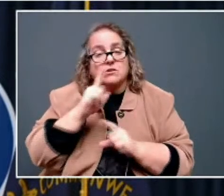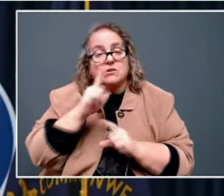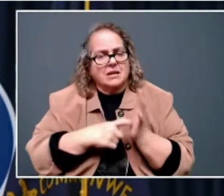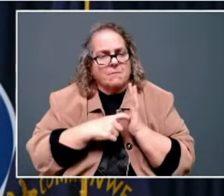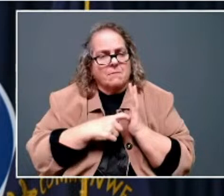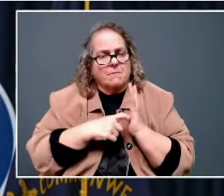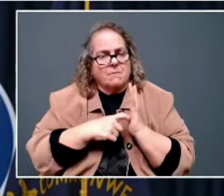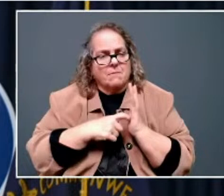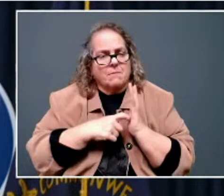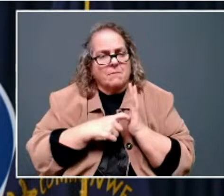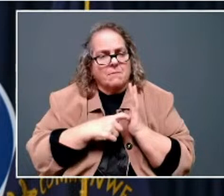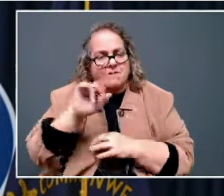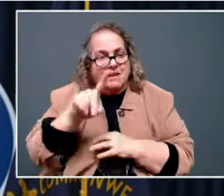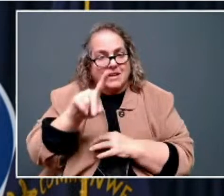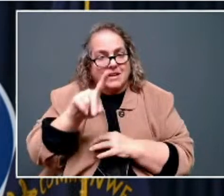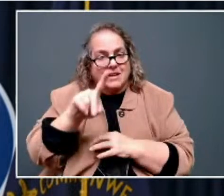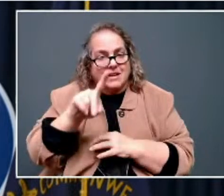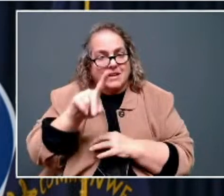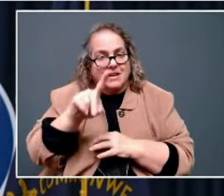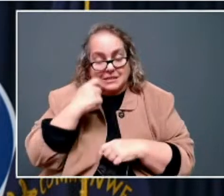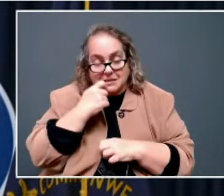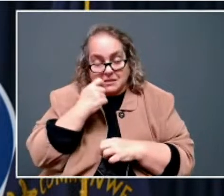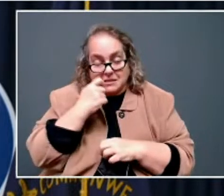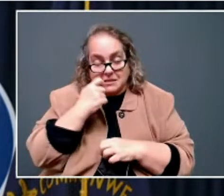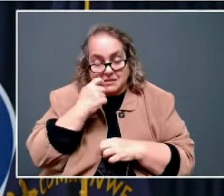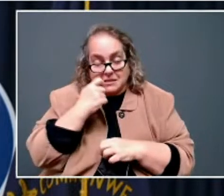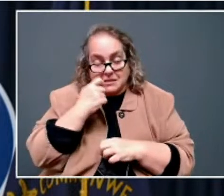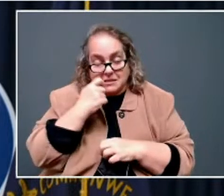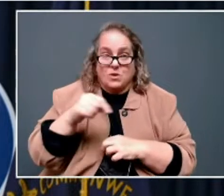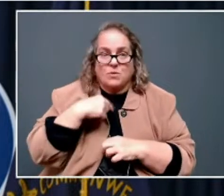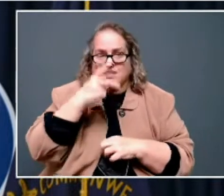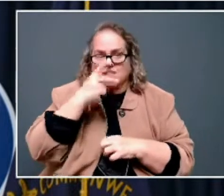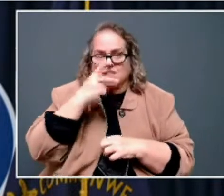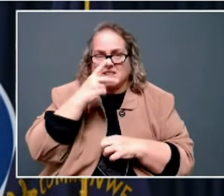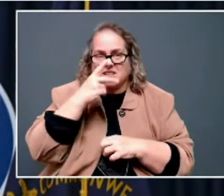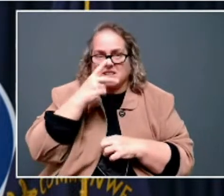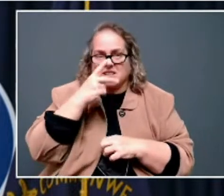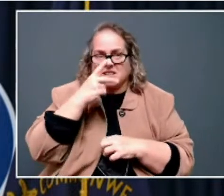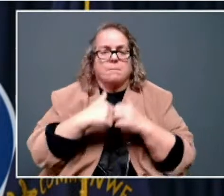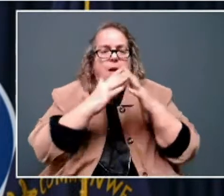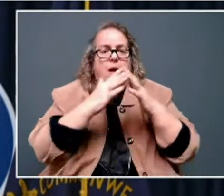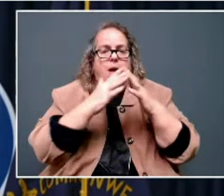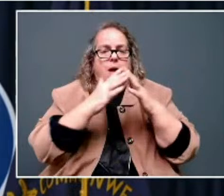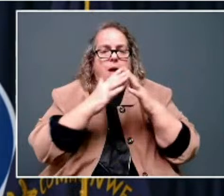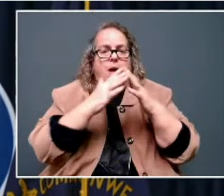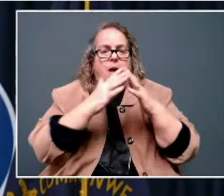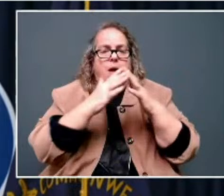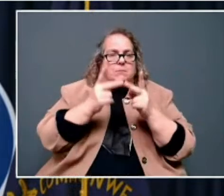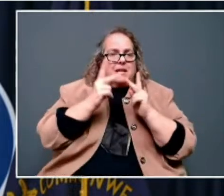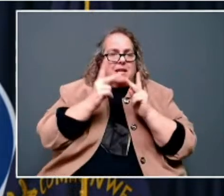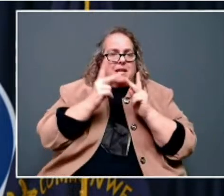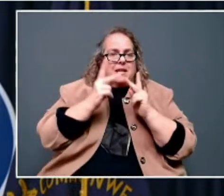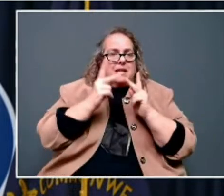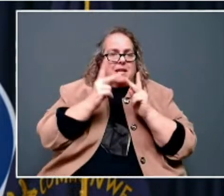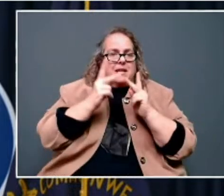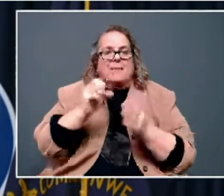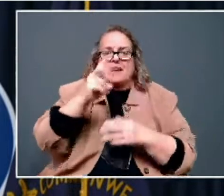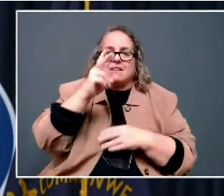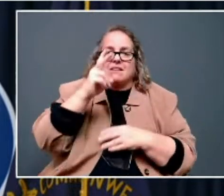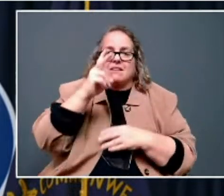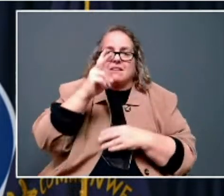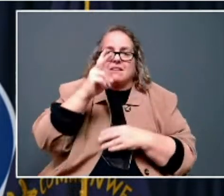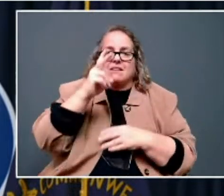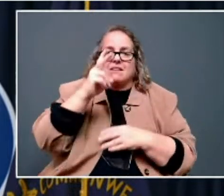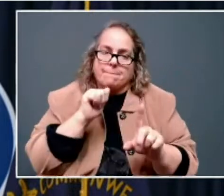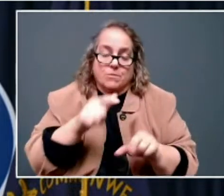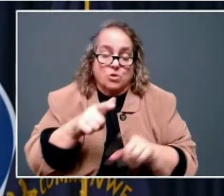tests. I know in 2020, we saw a lot of those pop-up testing sites, and some of them even turned out to be scams. So I'm wondering if you've heard of